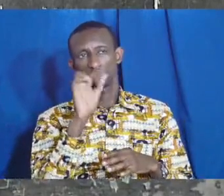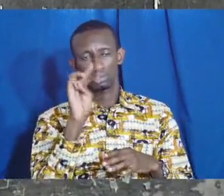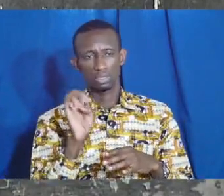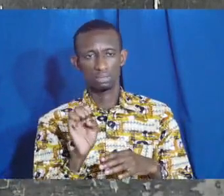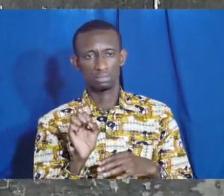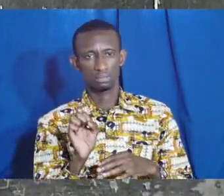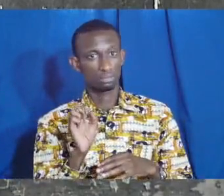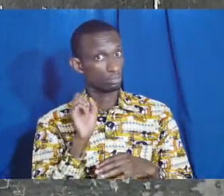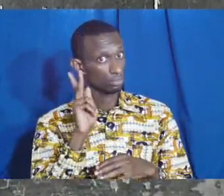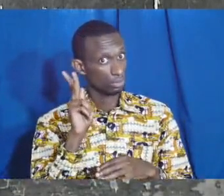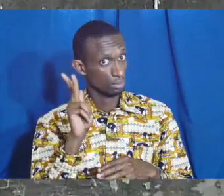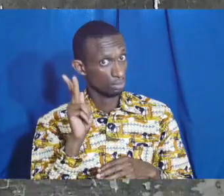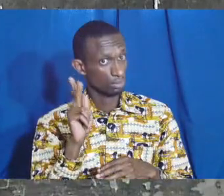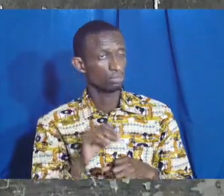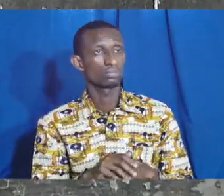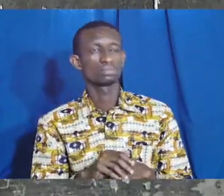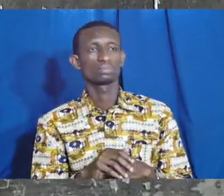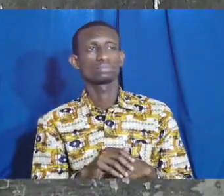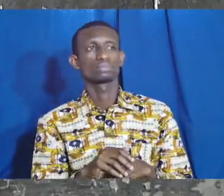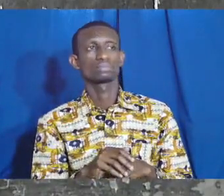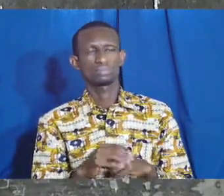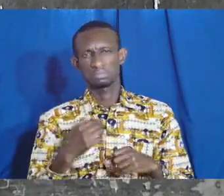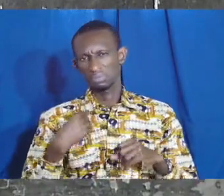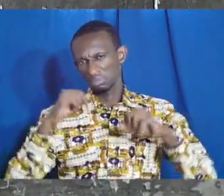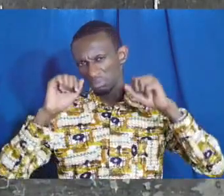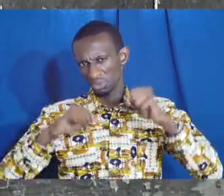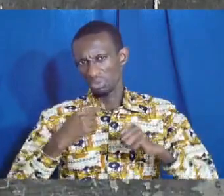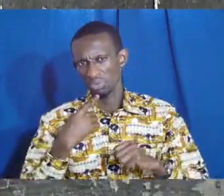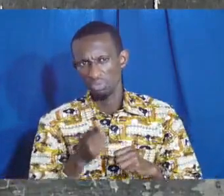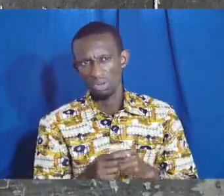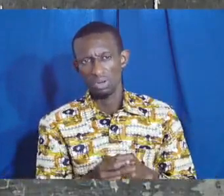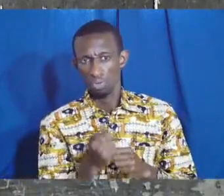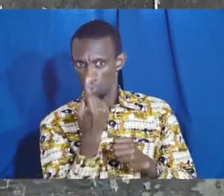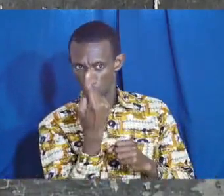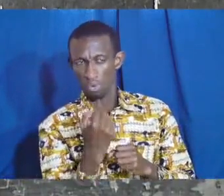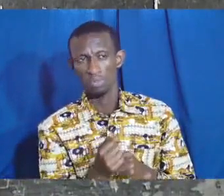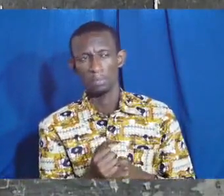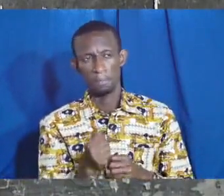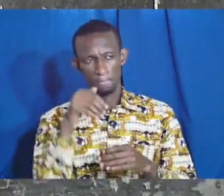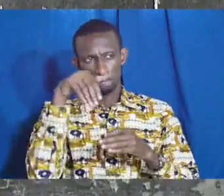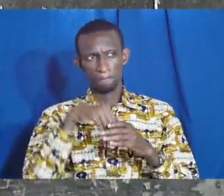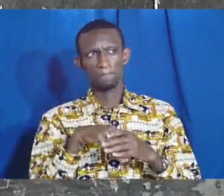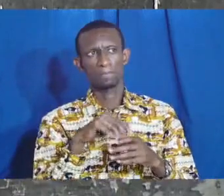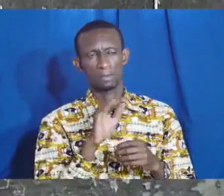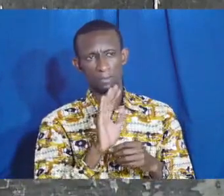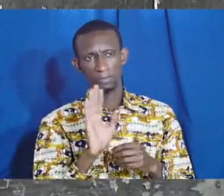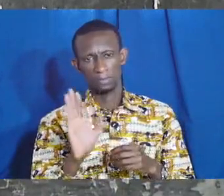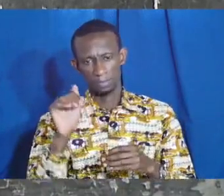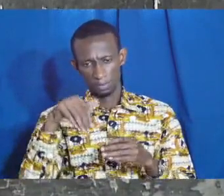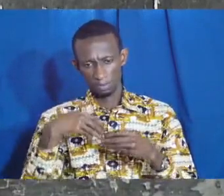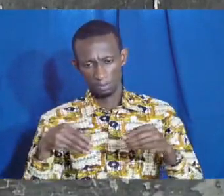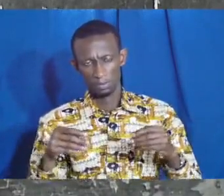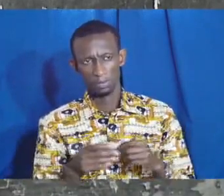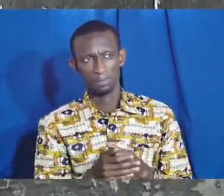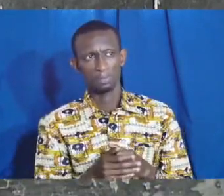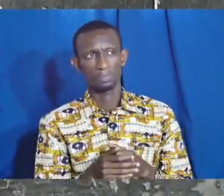All right? So I can say one of the properties of enzymes, we can say enzyme